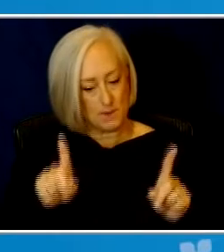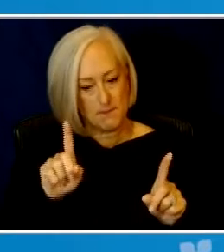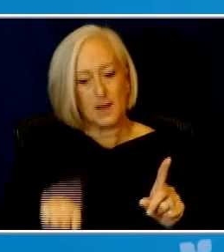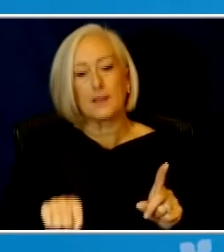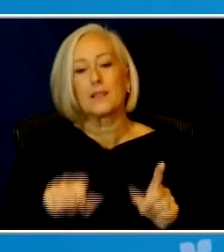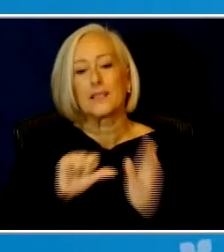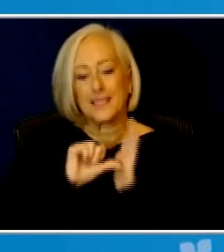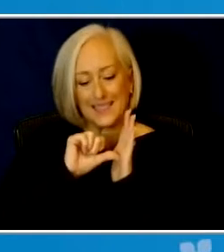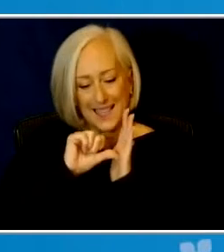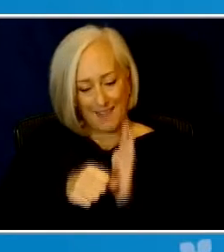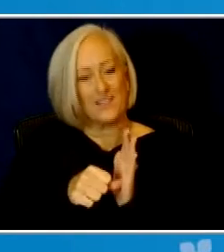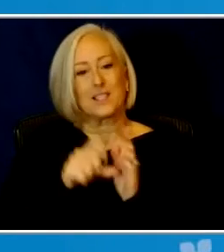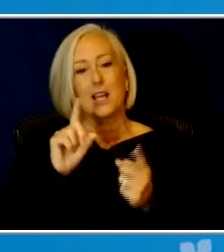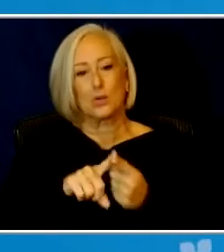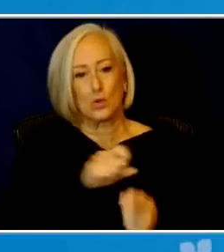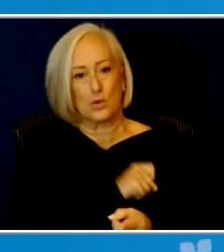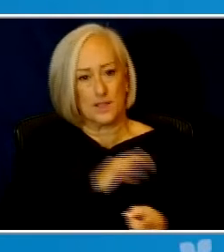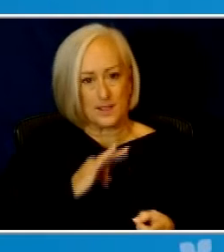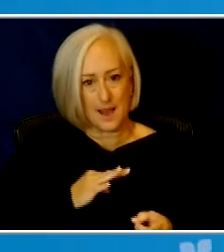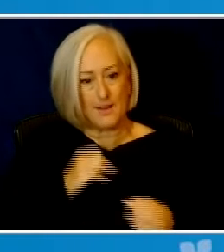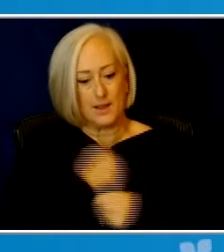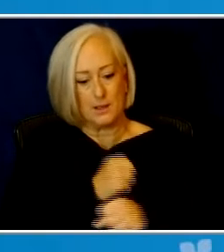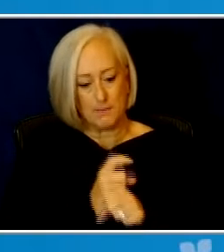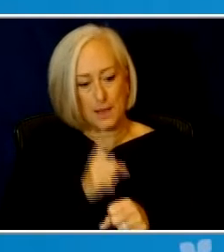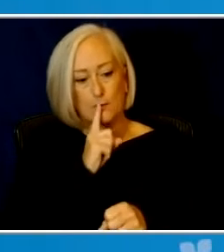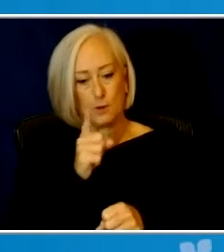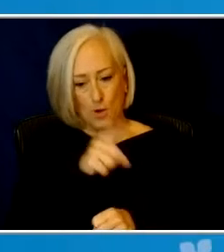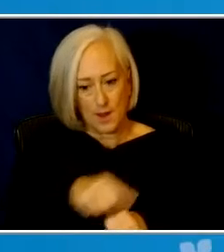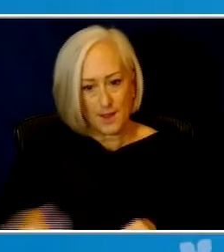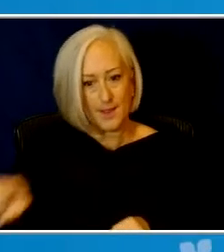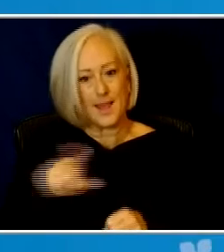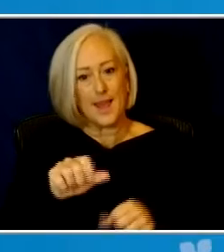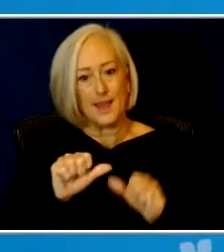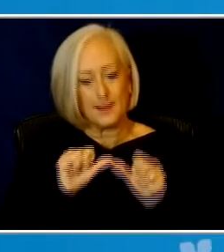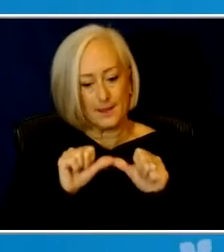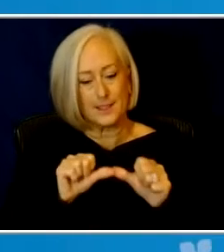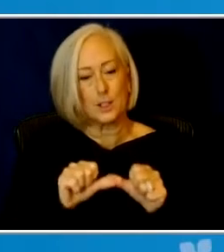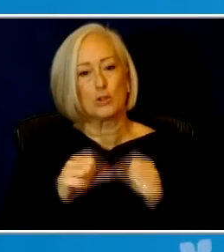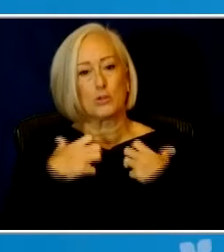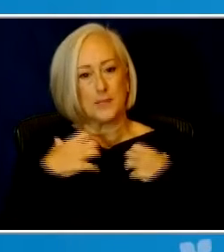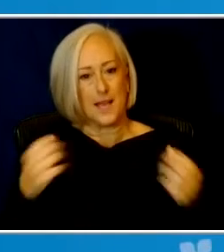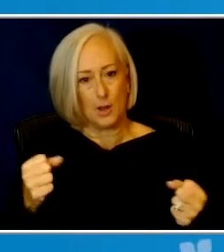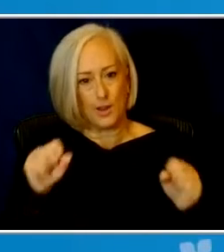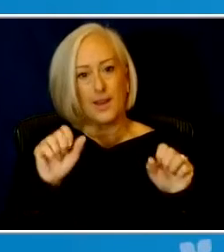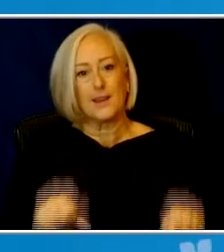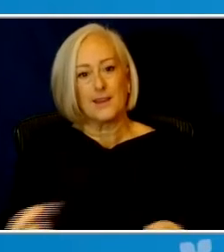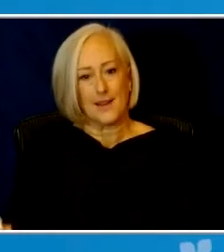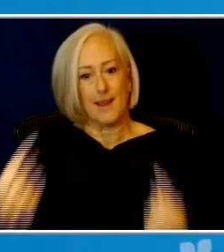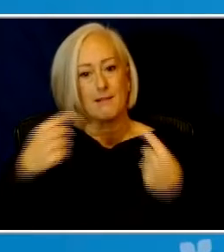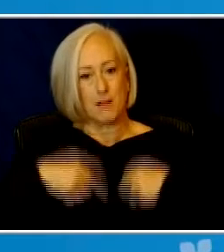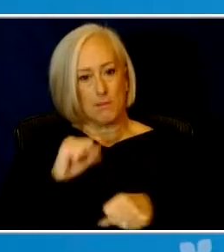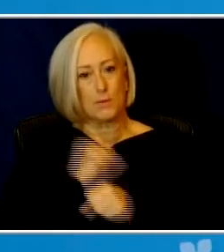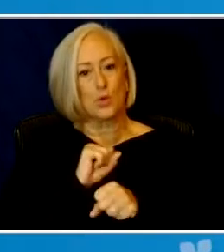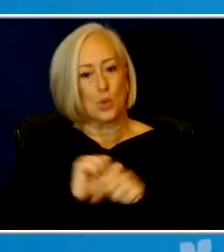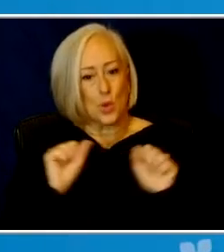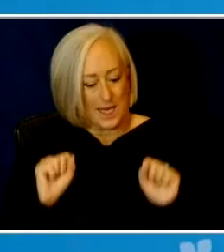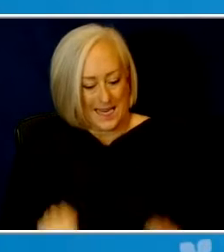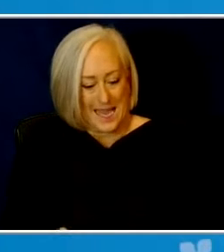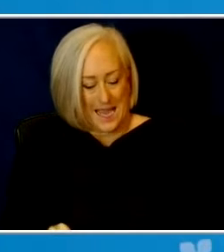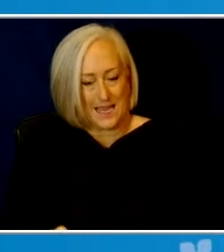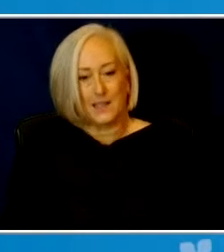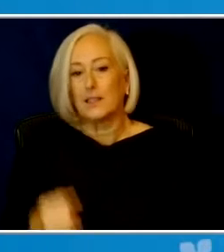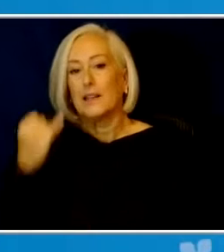to make sure that they're doing things to stay healthy so that they can come to work. Making sure that, if they're going to a public